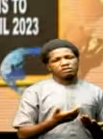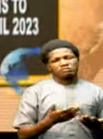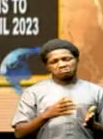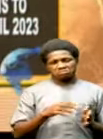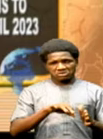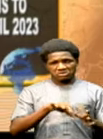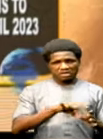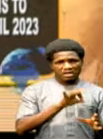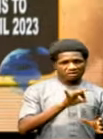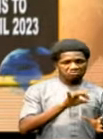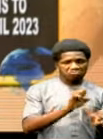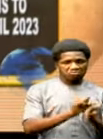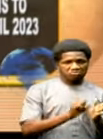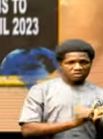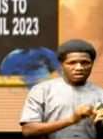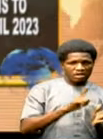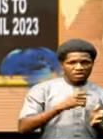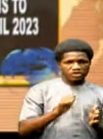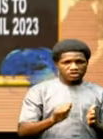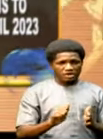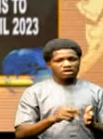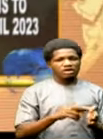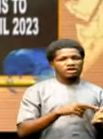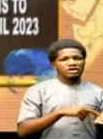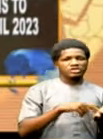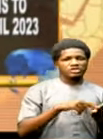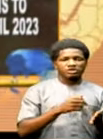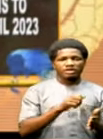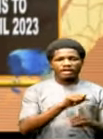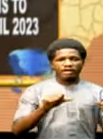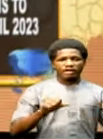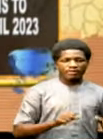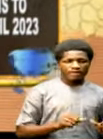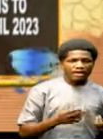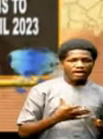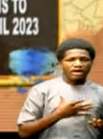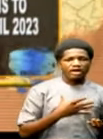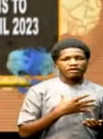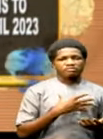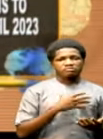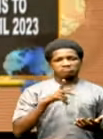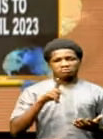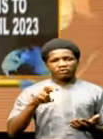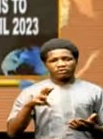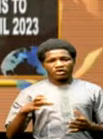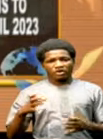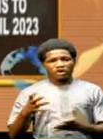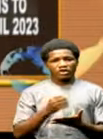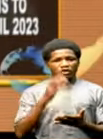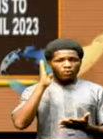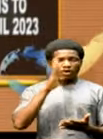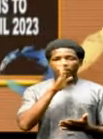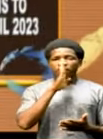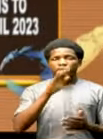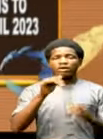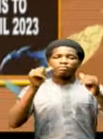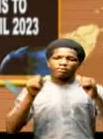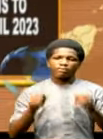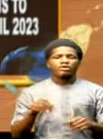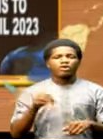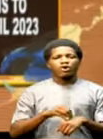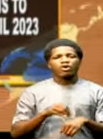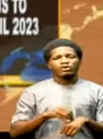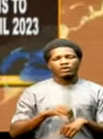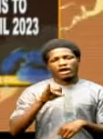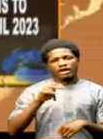government, registration area, registered voters, and PVCs collected will be published on the Commission's